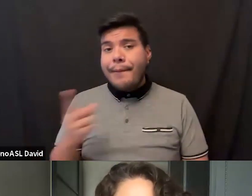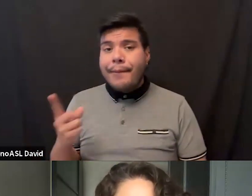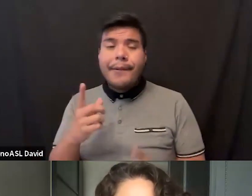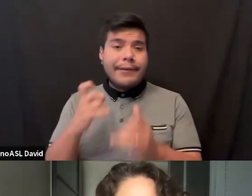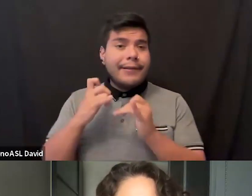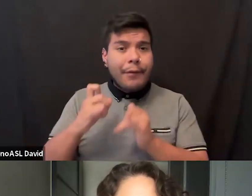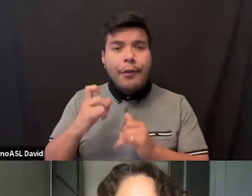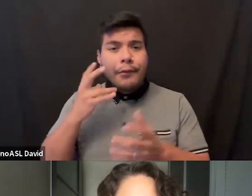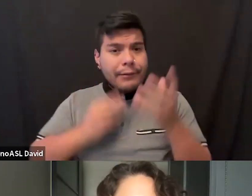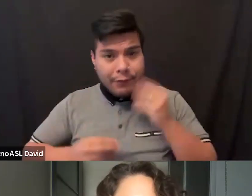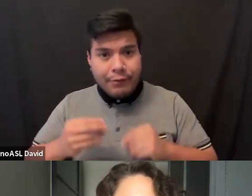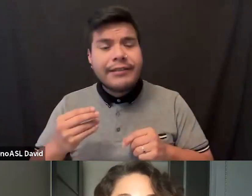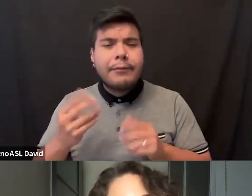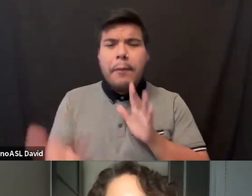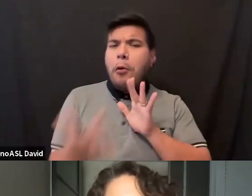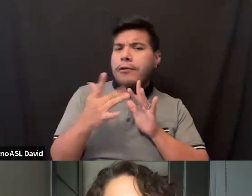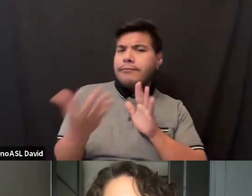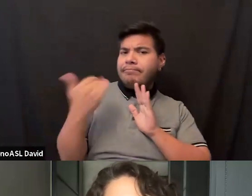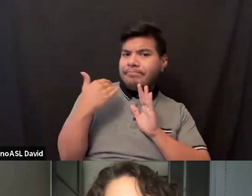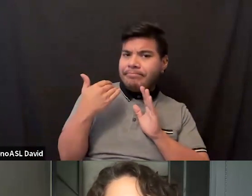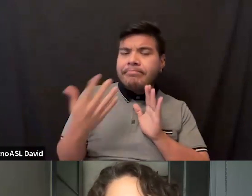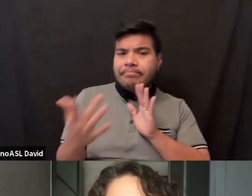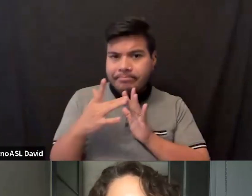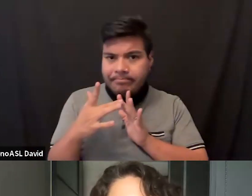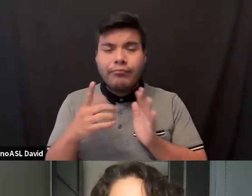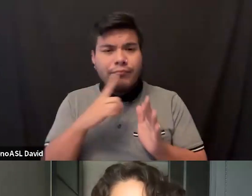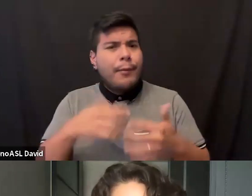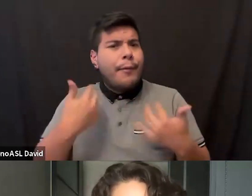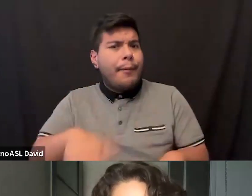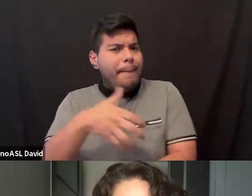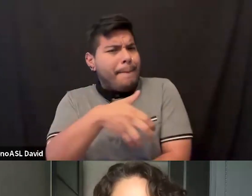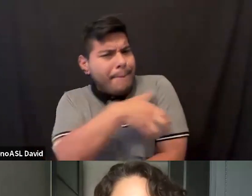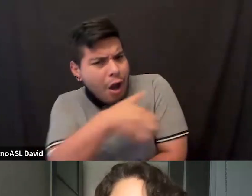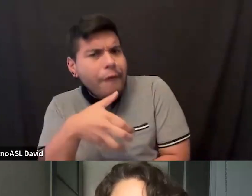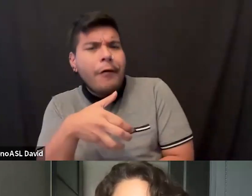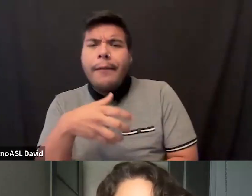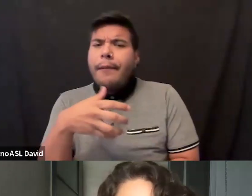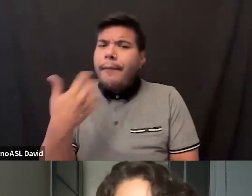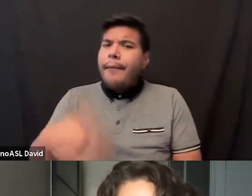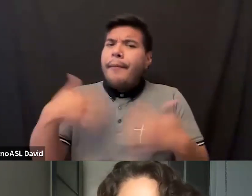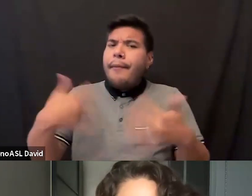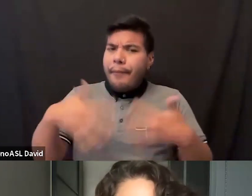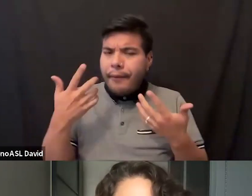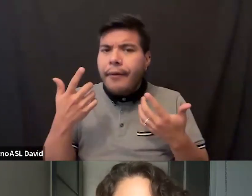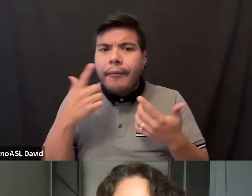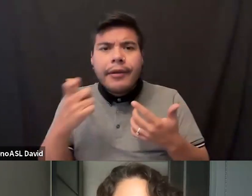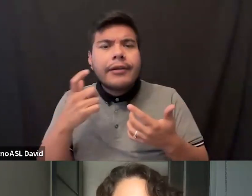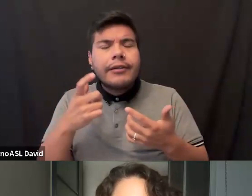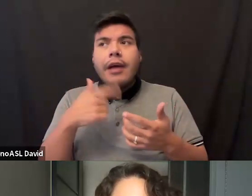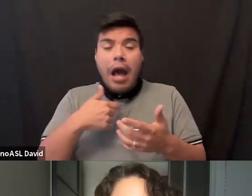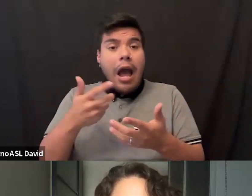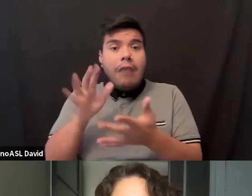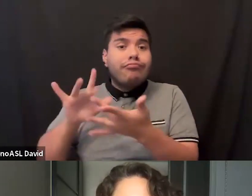to contact me. And it was really strong because a lot of people want to speak. I spoke with much more than those 6 women that